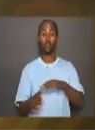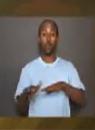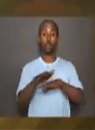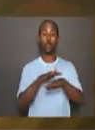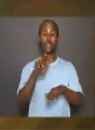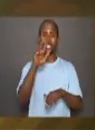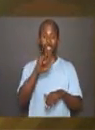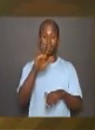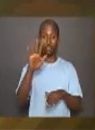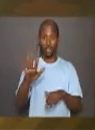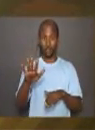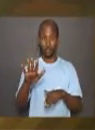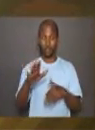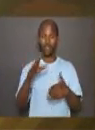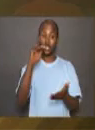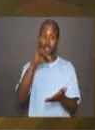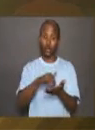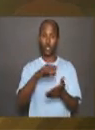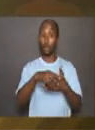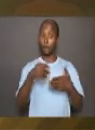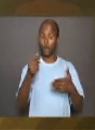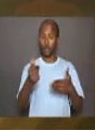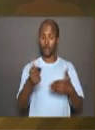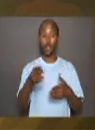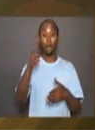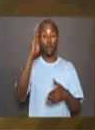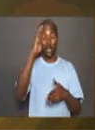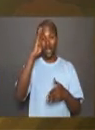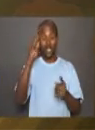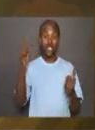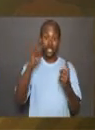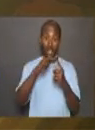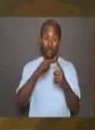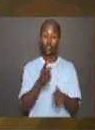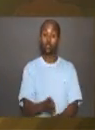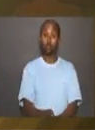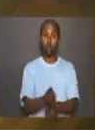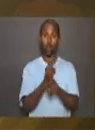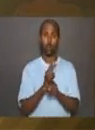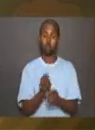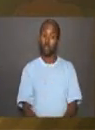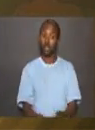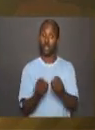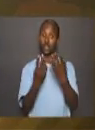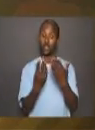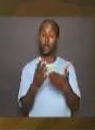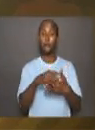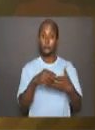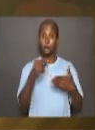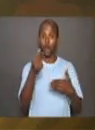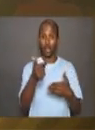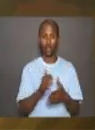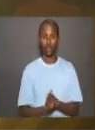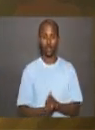Even though he had saved over 35,000 birr, Baqqala still has